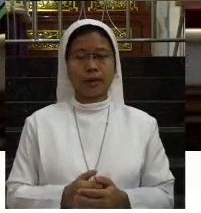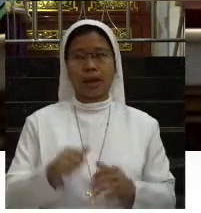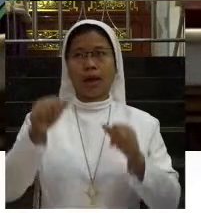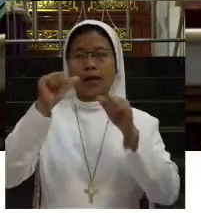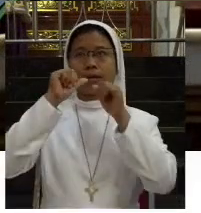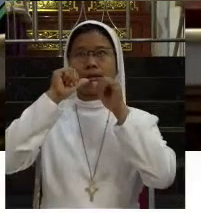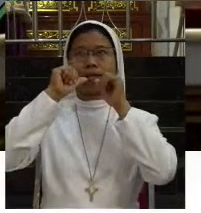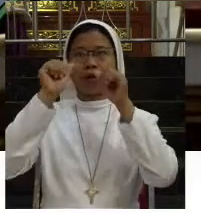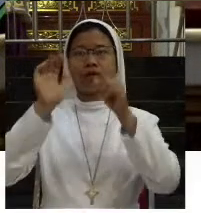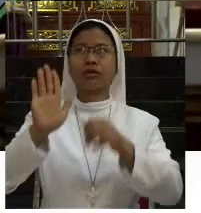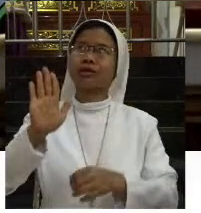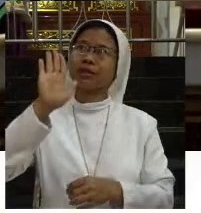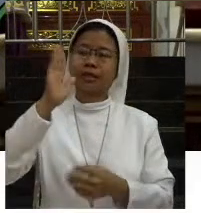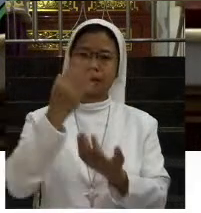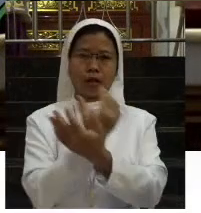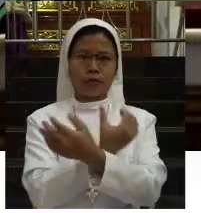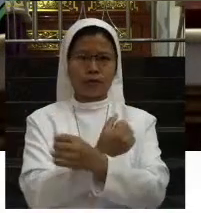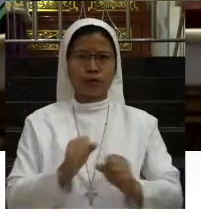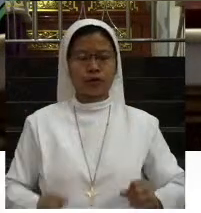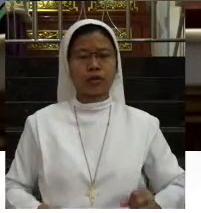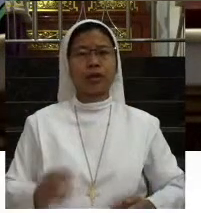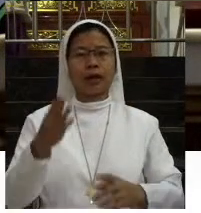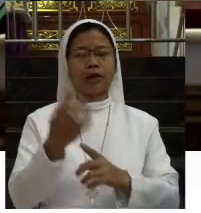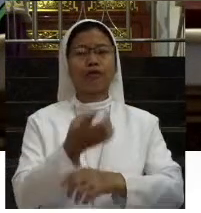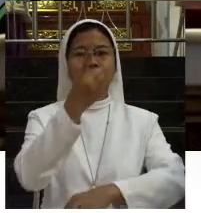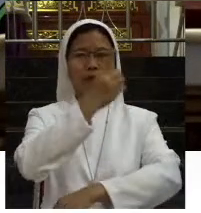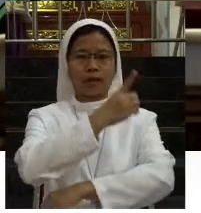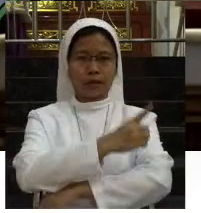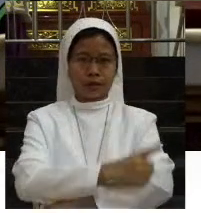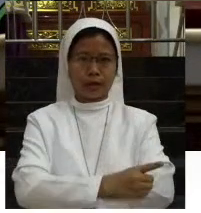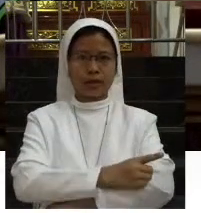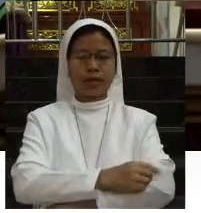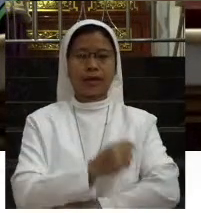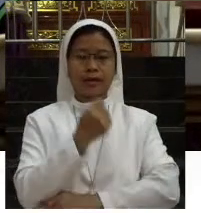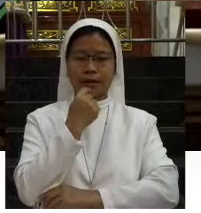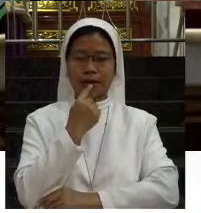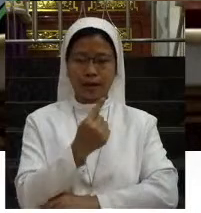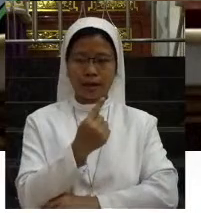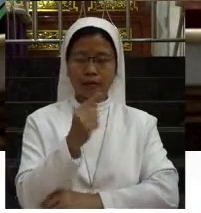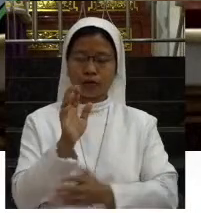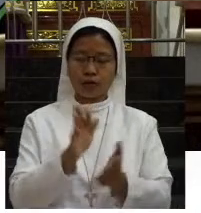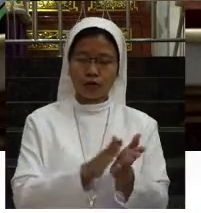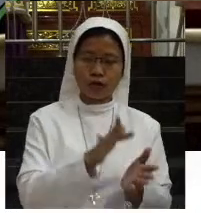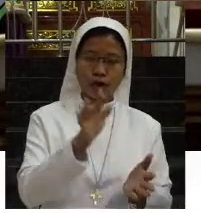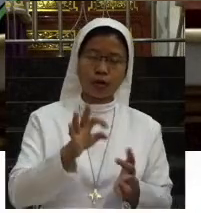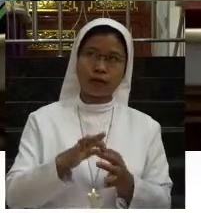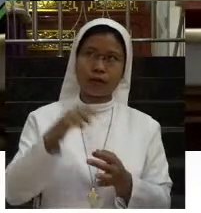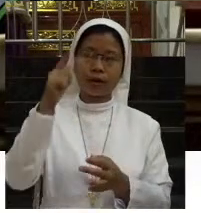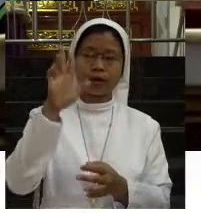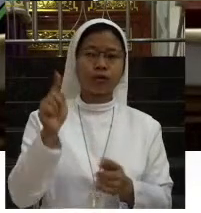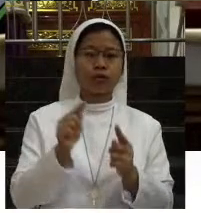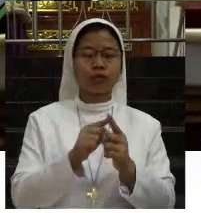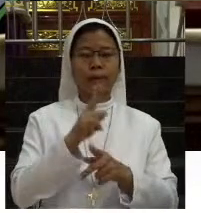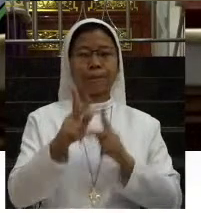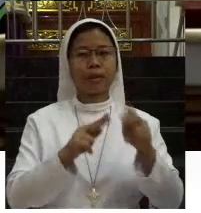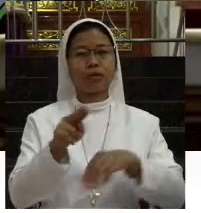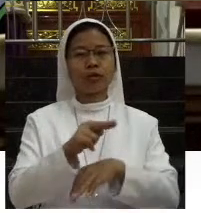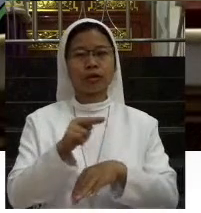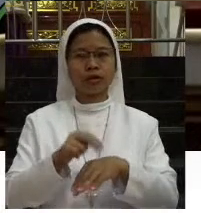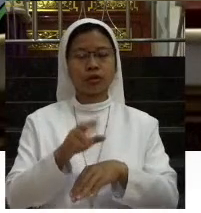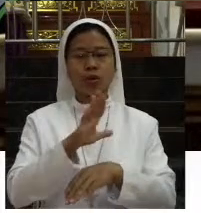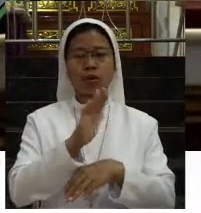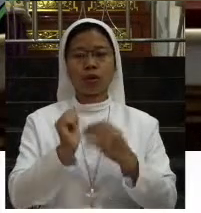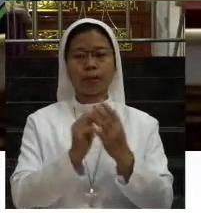Announce his salvation day after day. Tell his glory among the nations, among